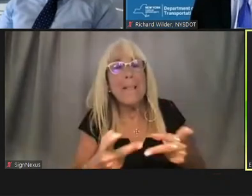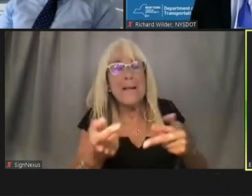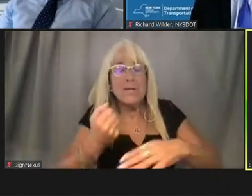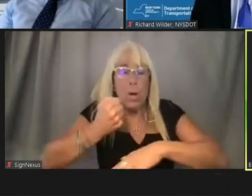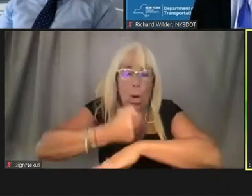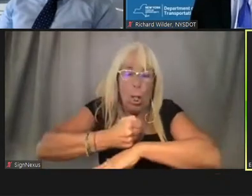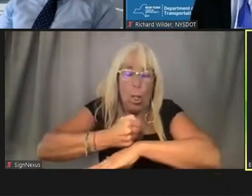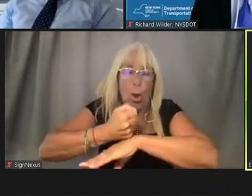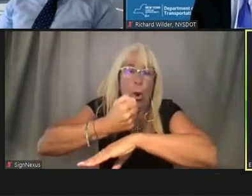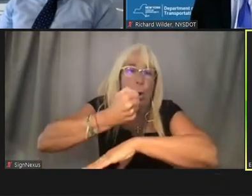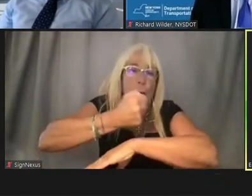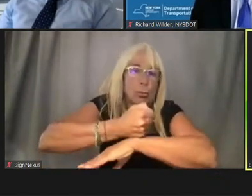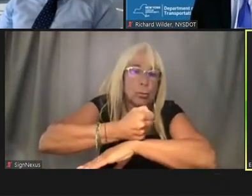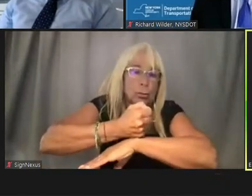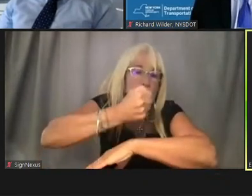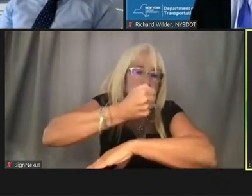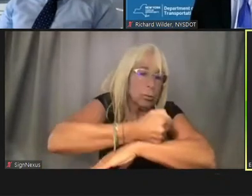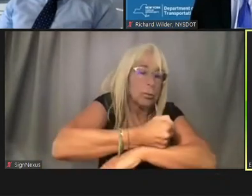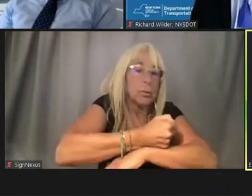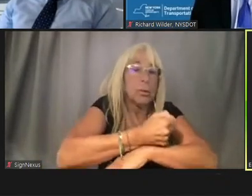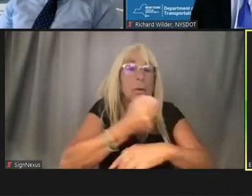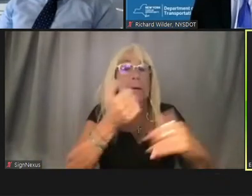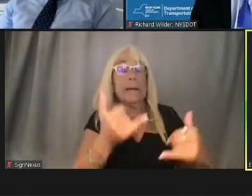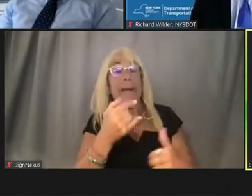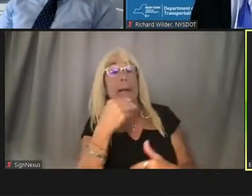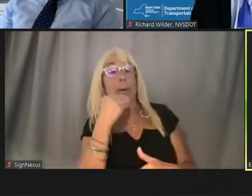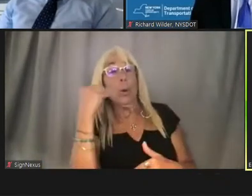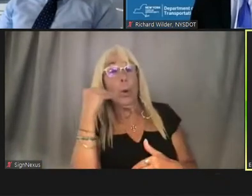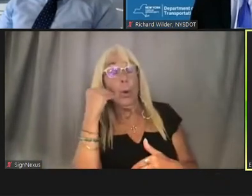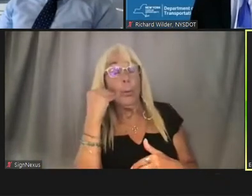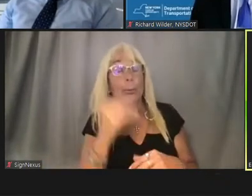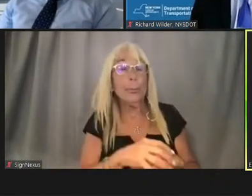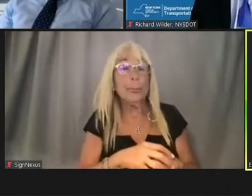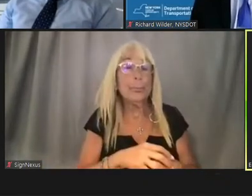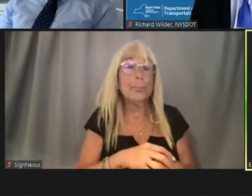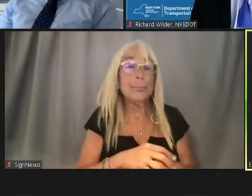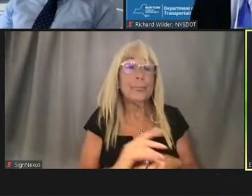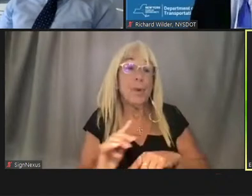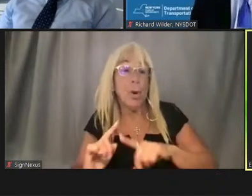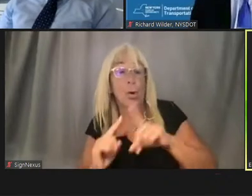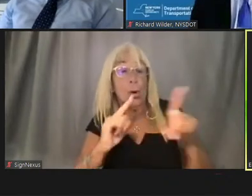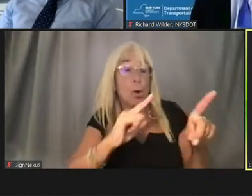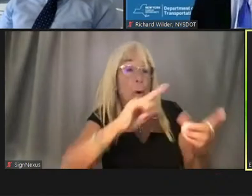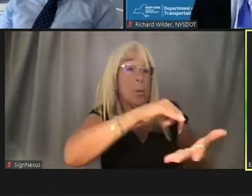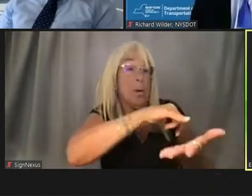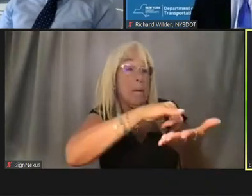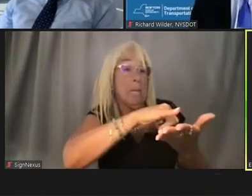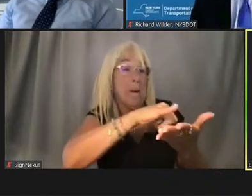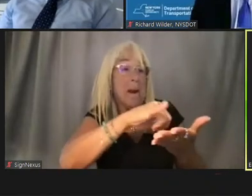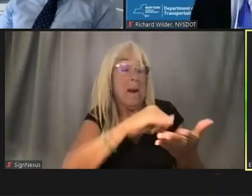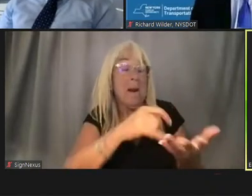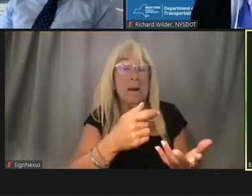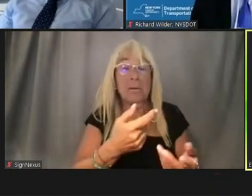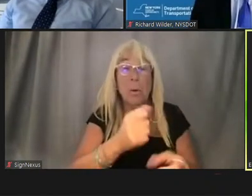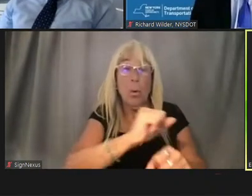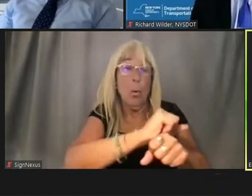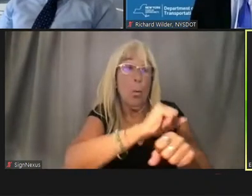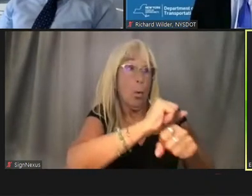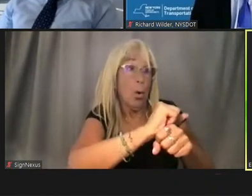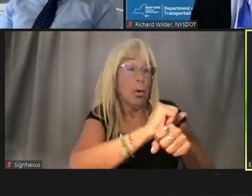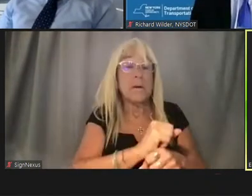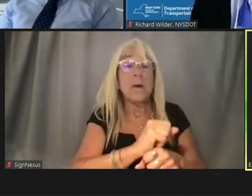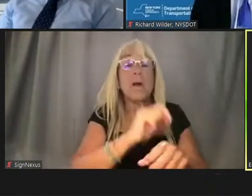down so now I'm home by going to the city to do work when I need to drive I work on